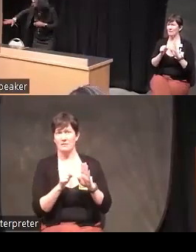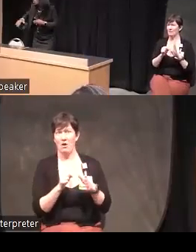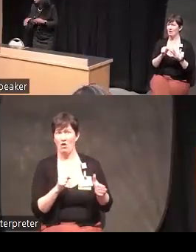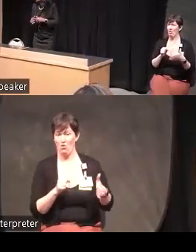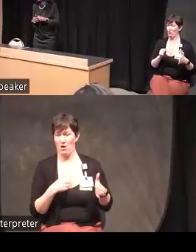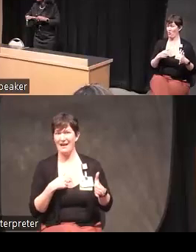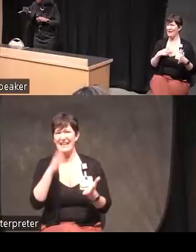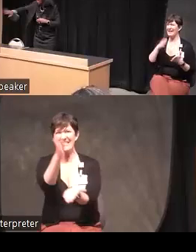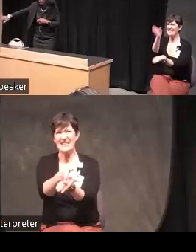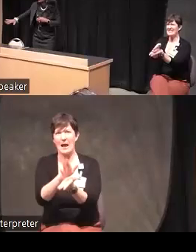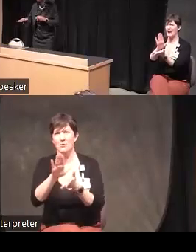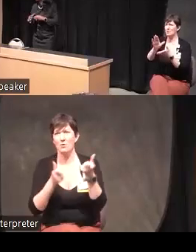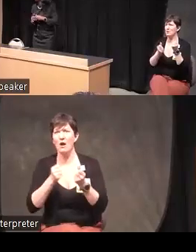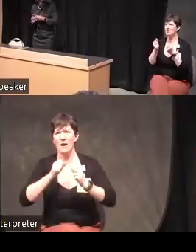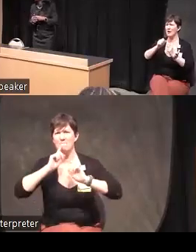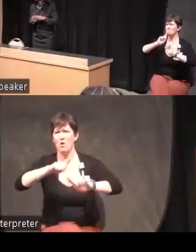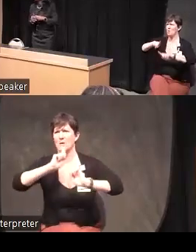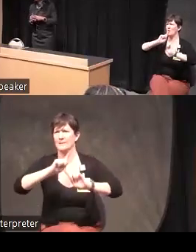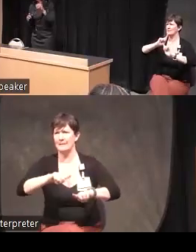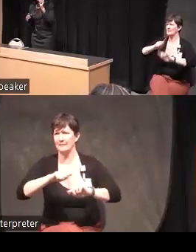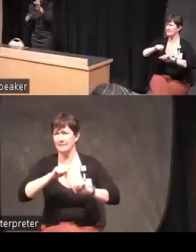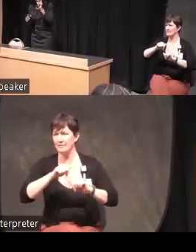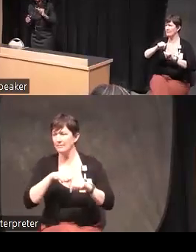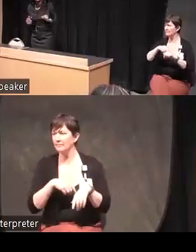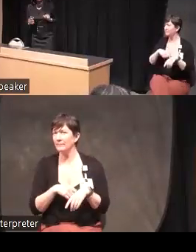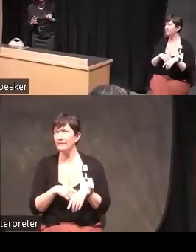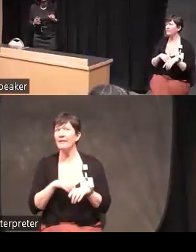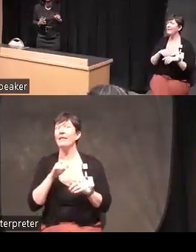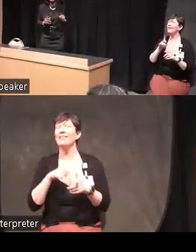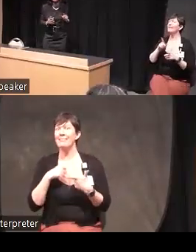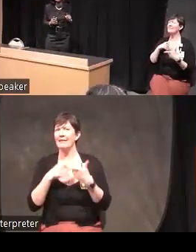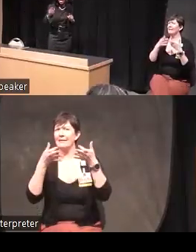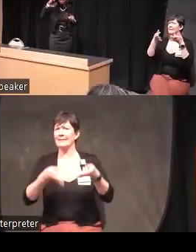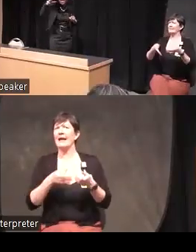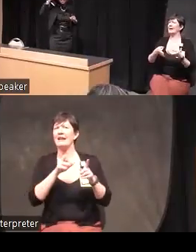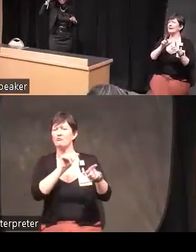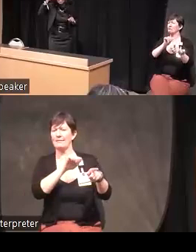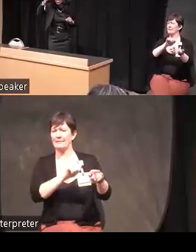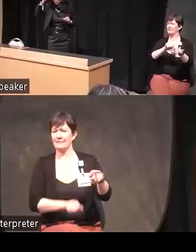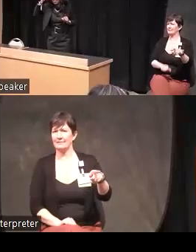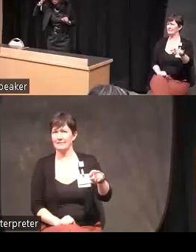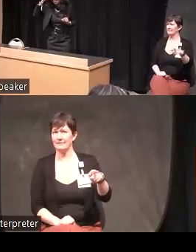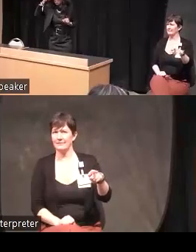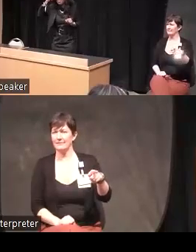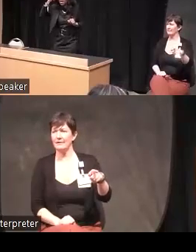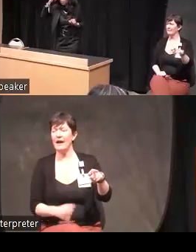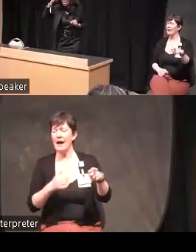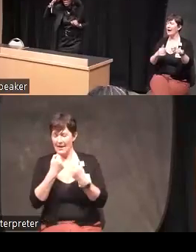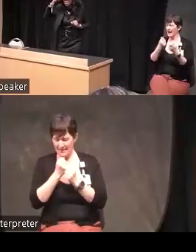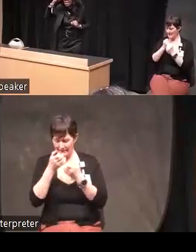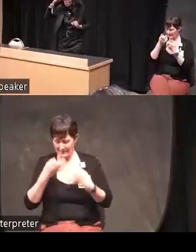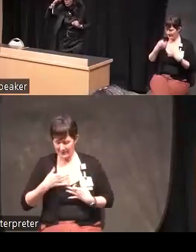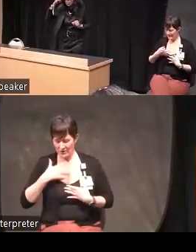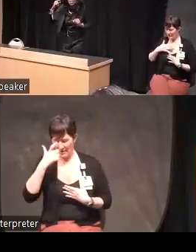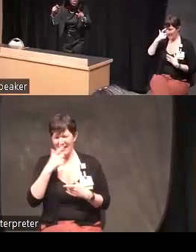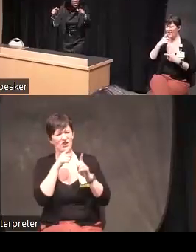stop your car. And I'm, bossing him around. And here's where I decide he's a racist. I make this decision in my mind